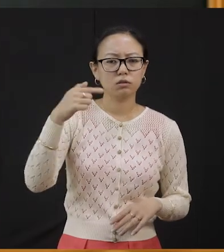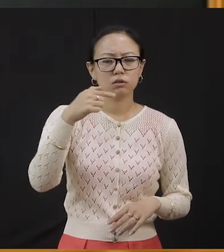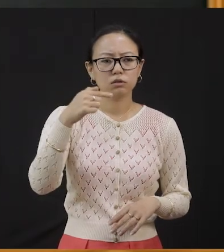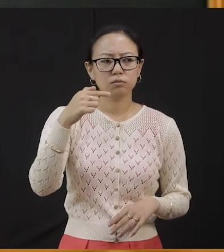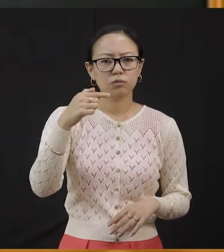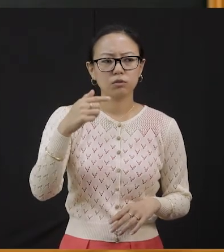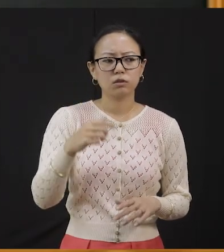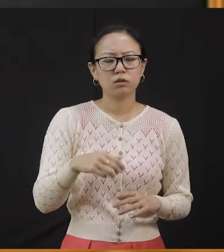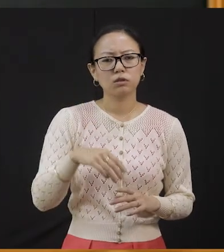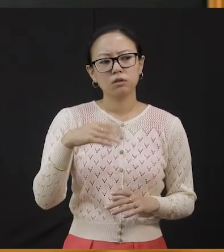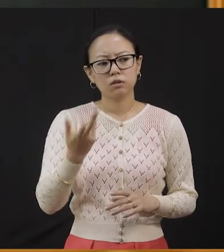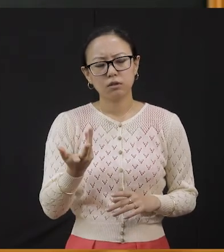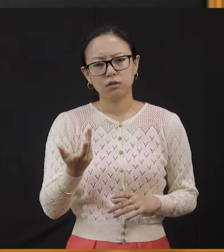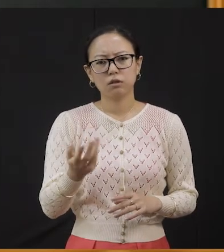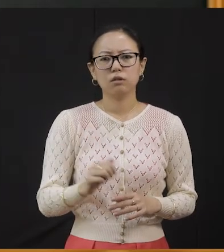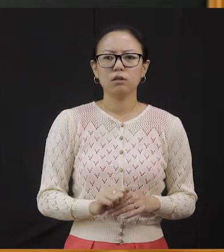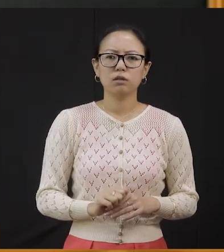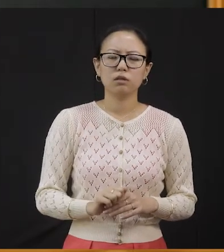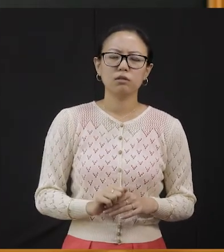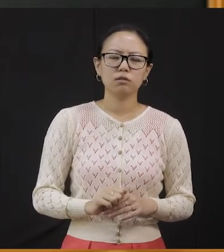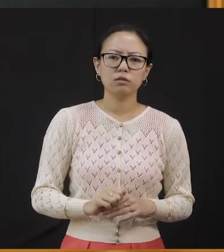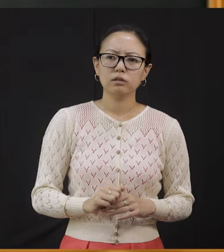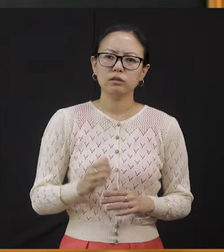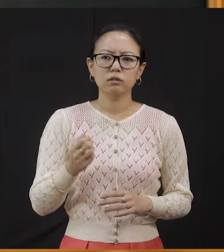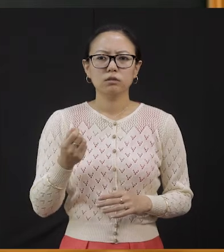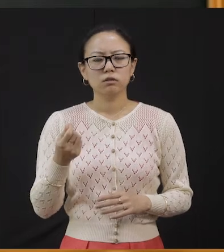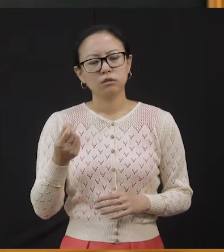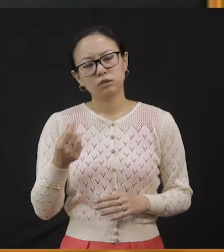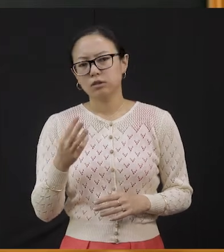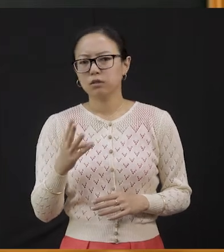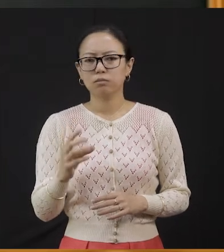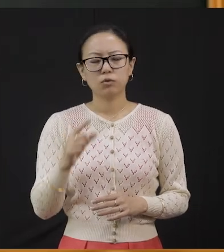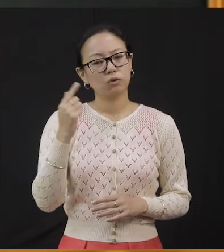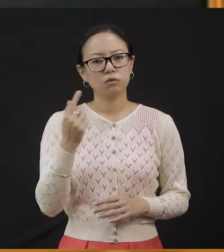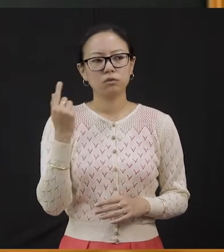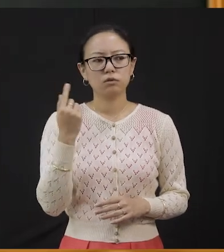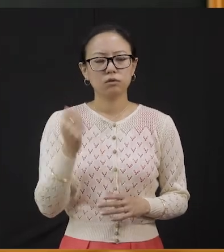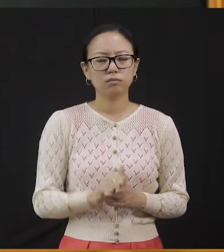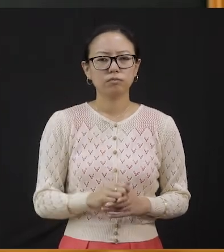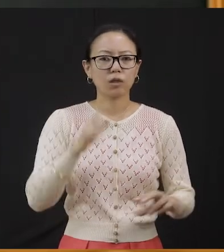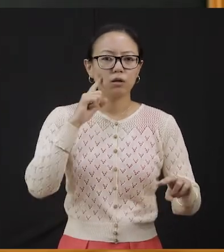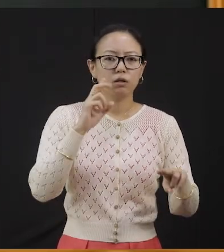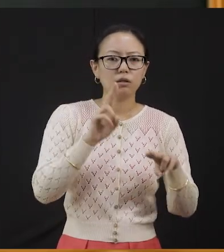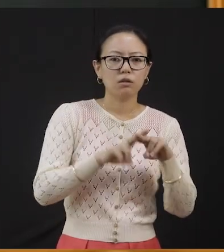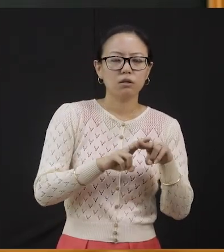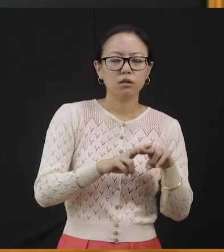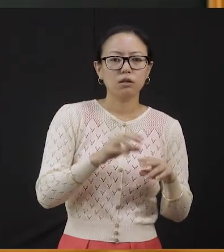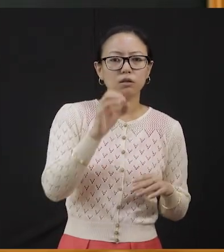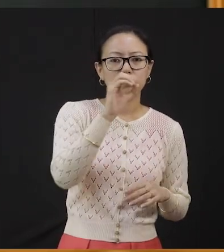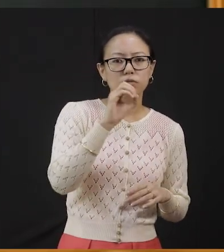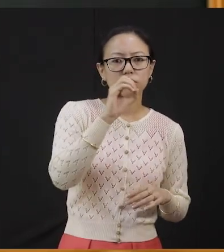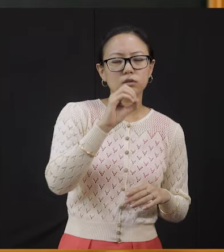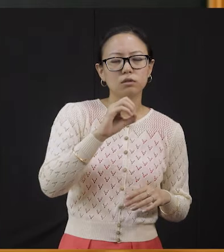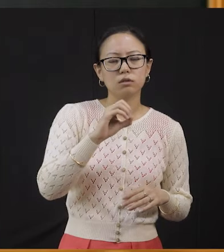number, the difference is the number itself. Okay, when 0 is